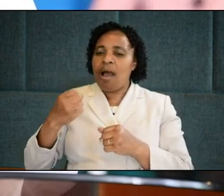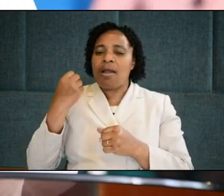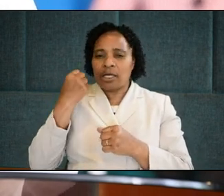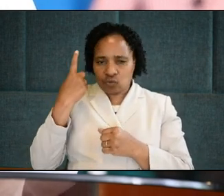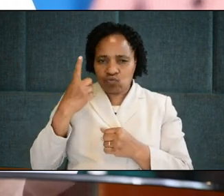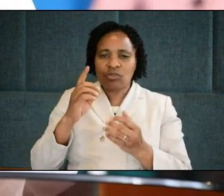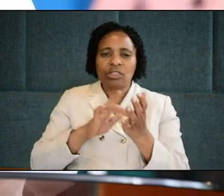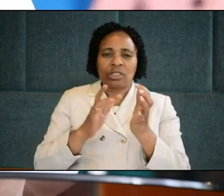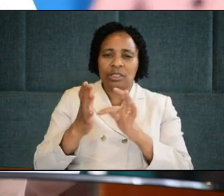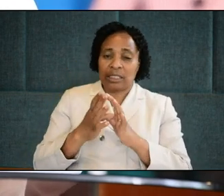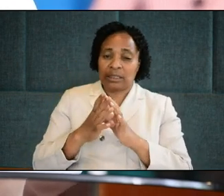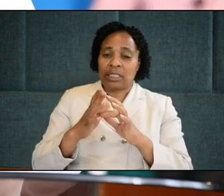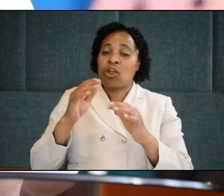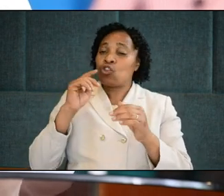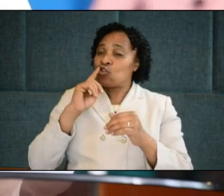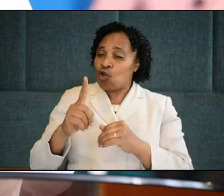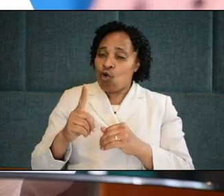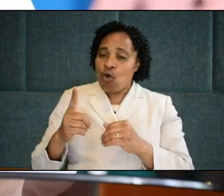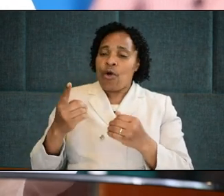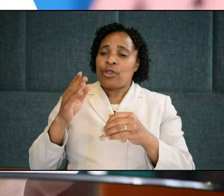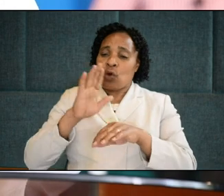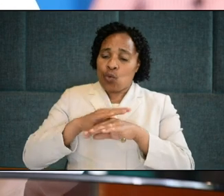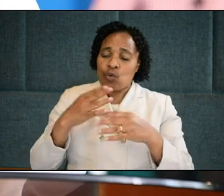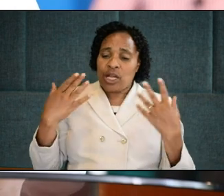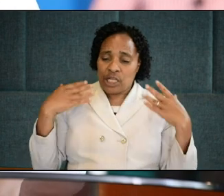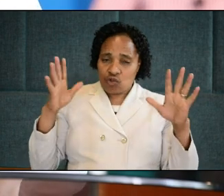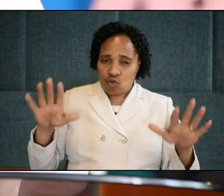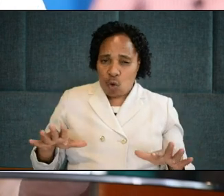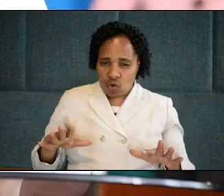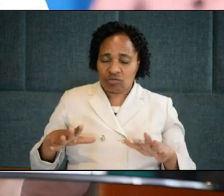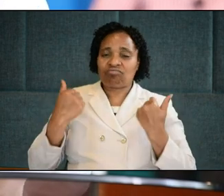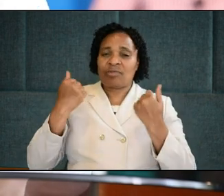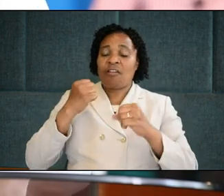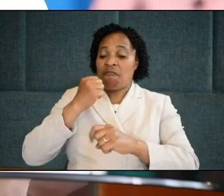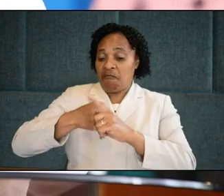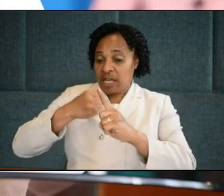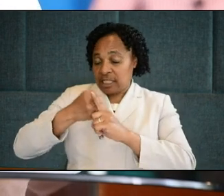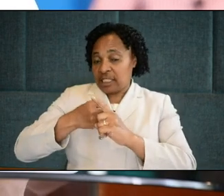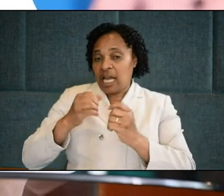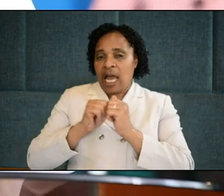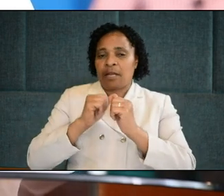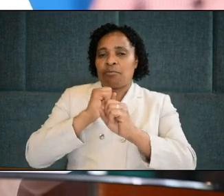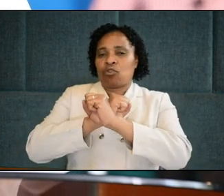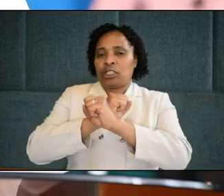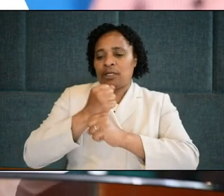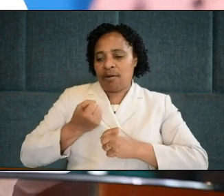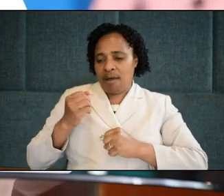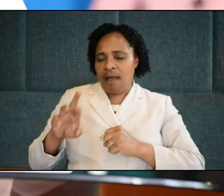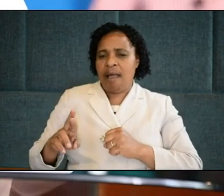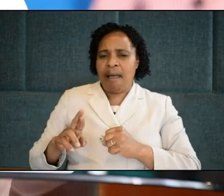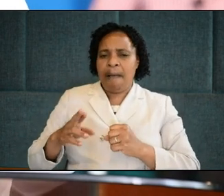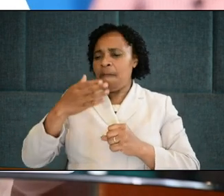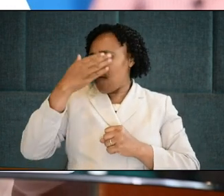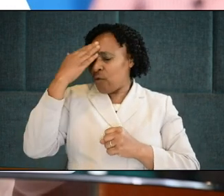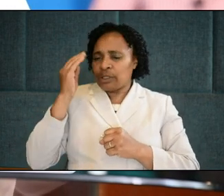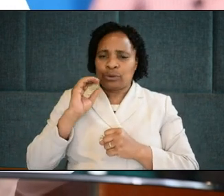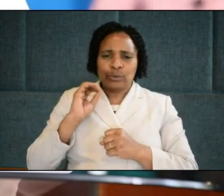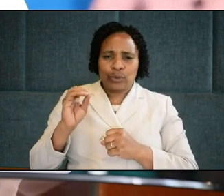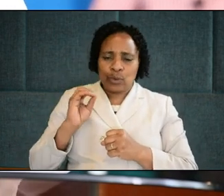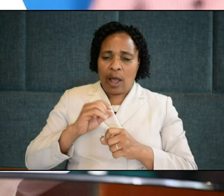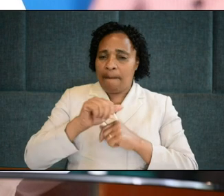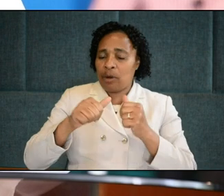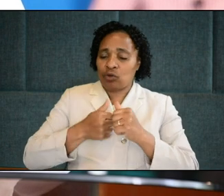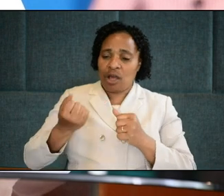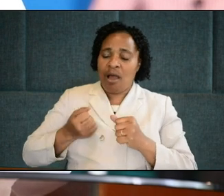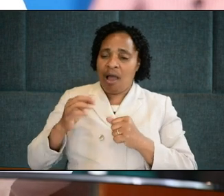Therefore, the good angels were not only fighting for her, but protecting her. Melissa has never forgotten about her dream